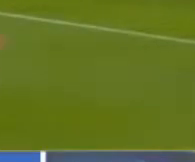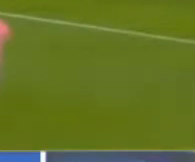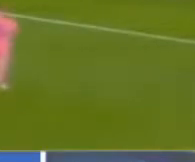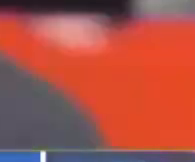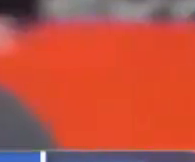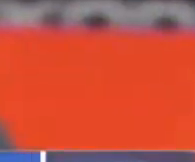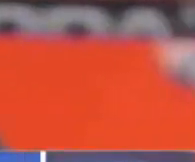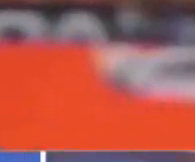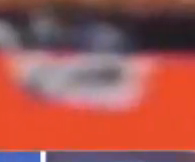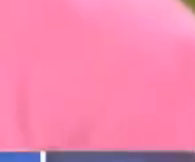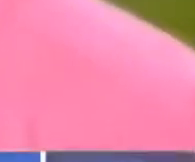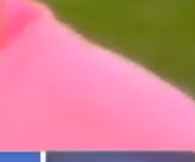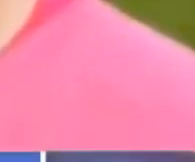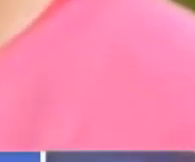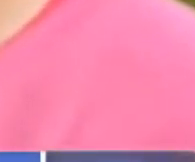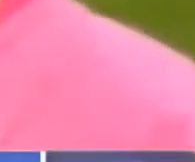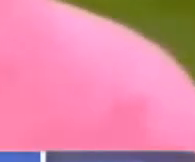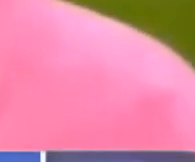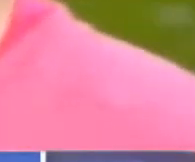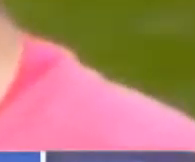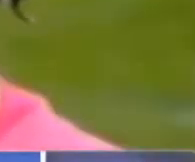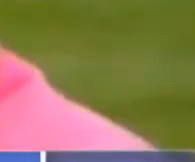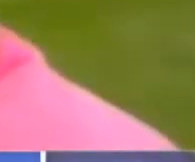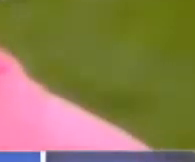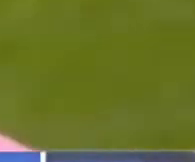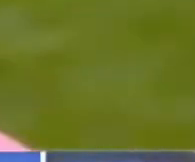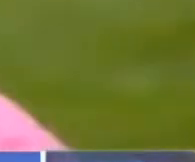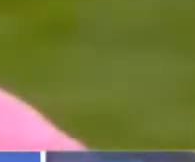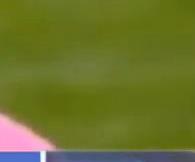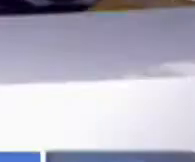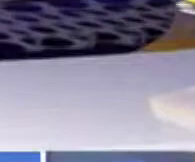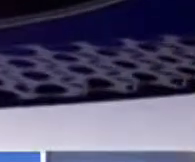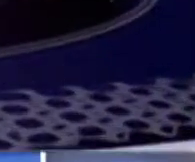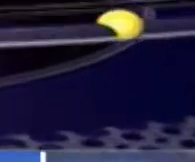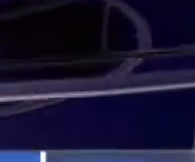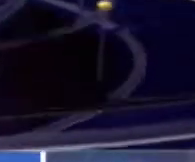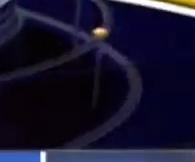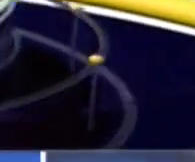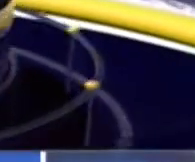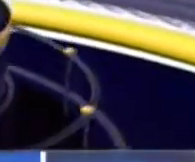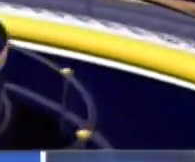And he puts it exactly in that bottom right corner. He has a...